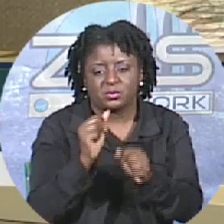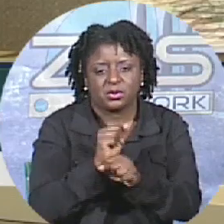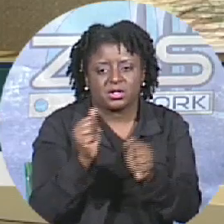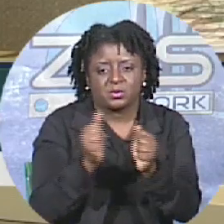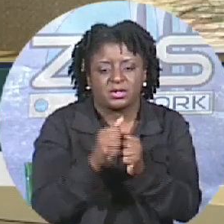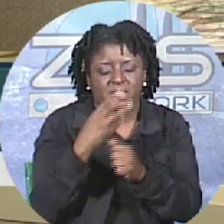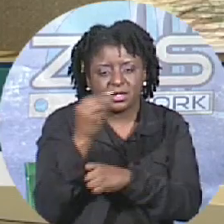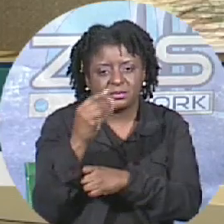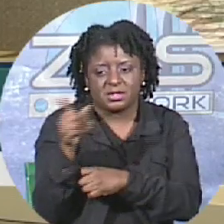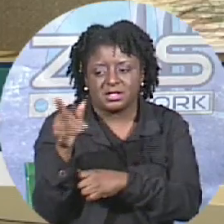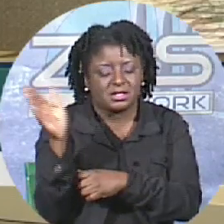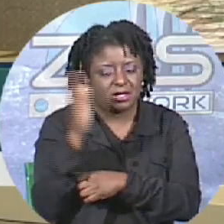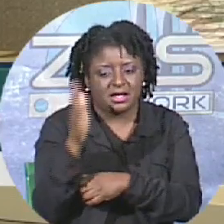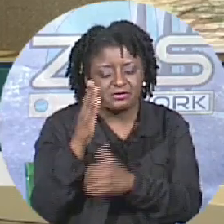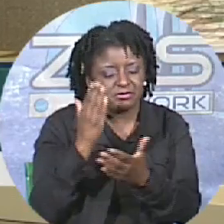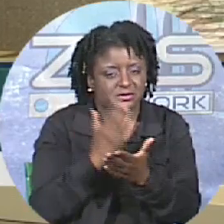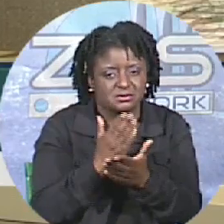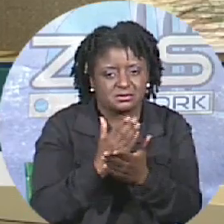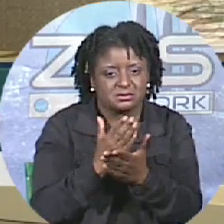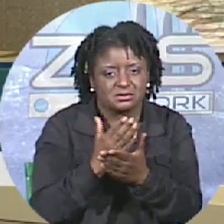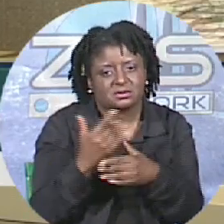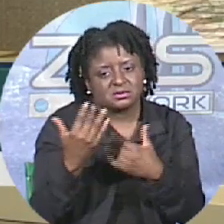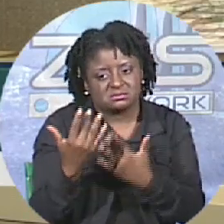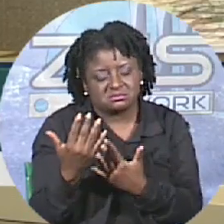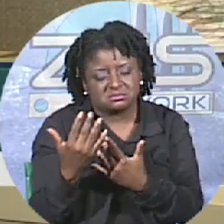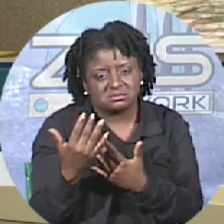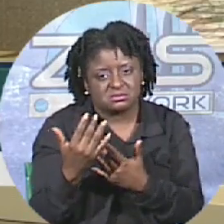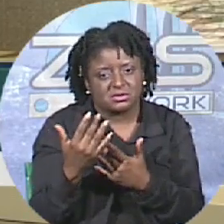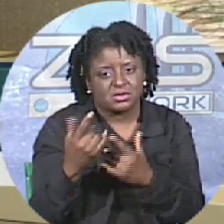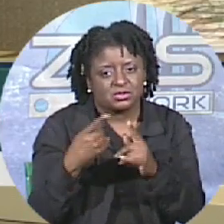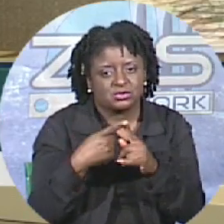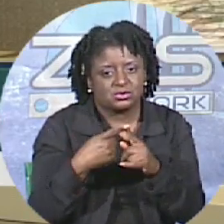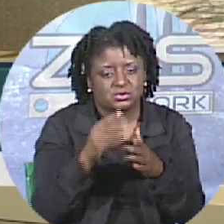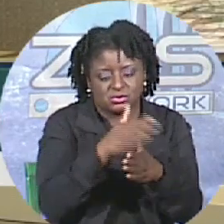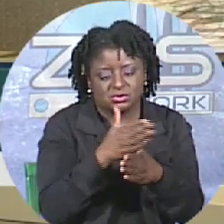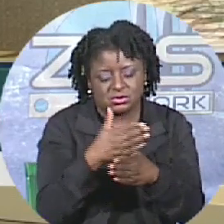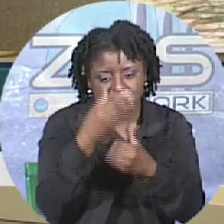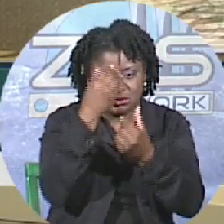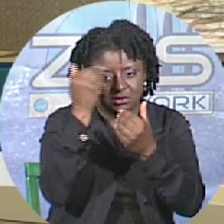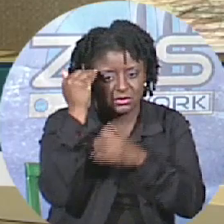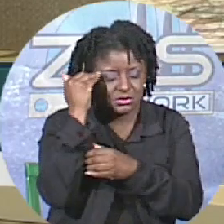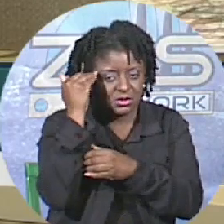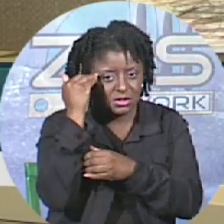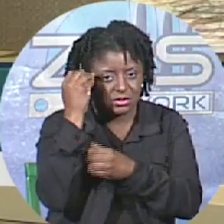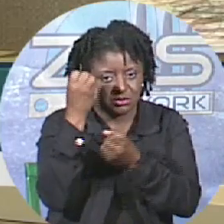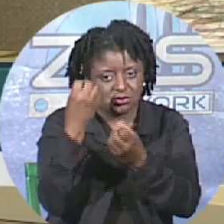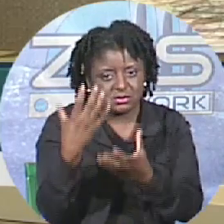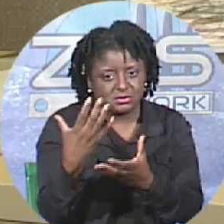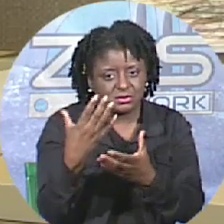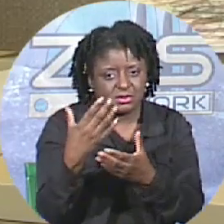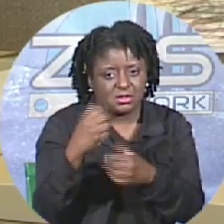he never hesitated to impart knowledge. He made sure that if